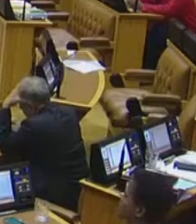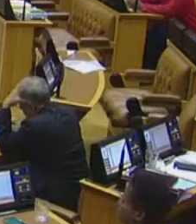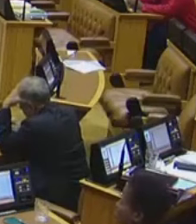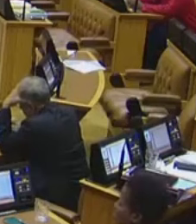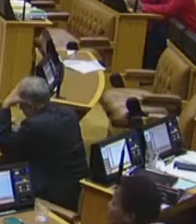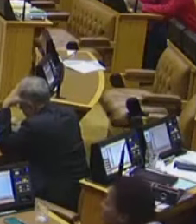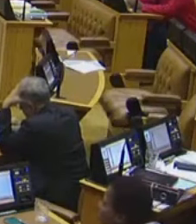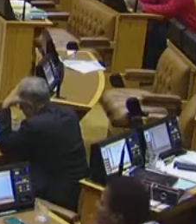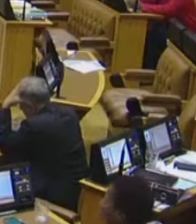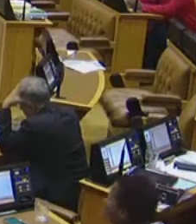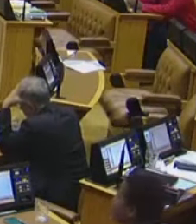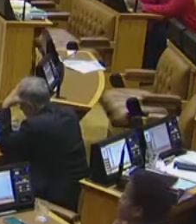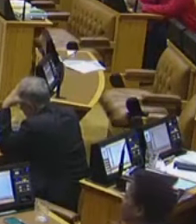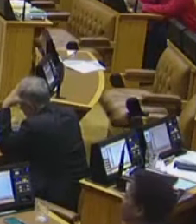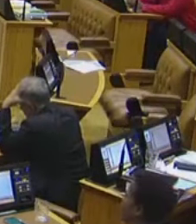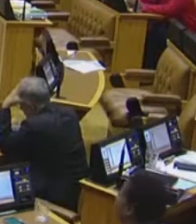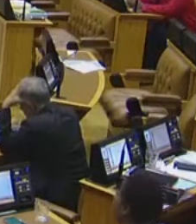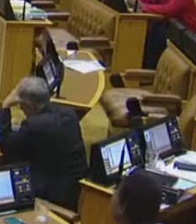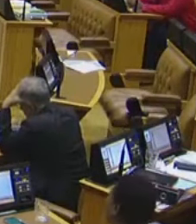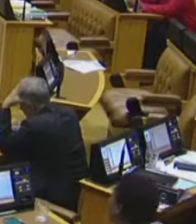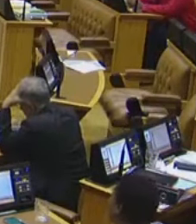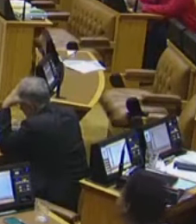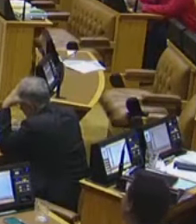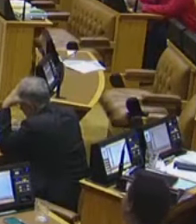5 minutes here to wena lesiyeke.